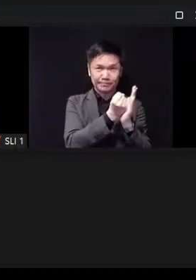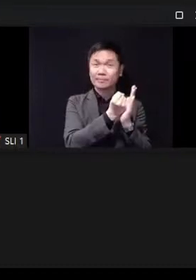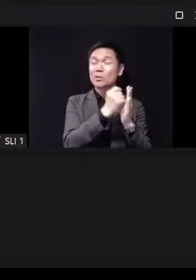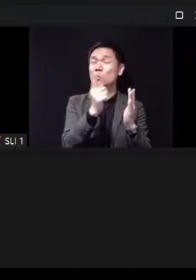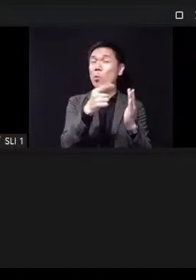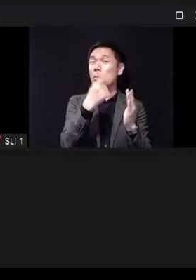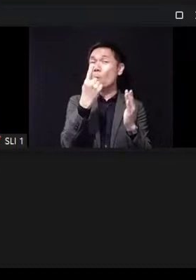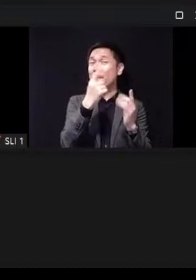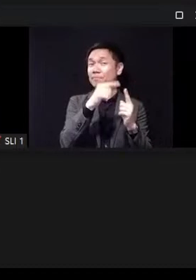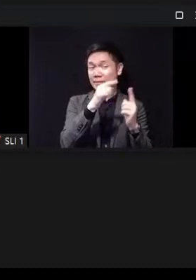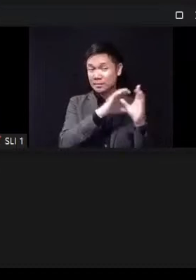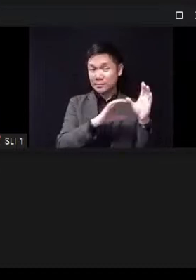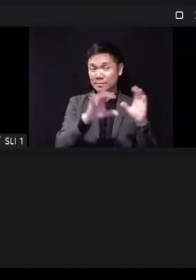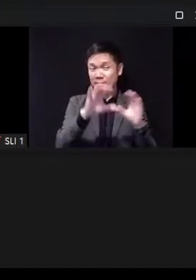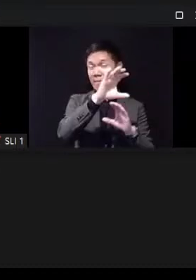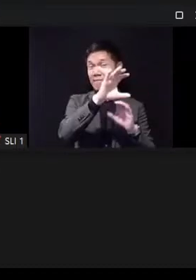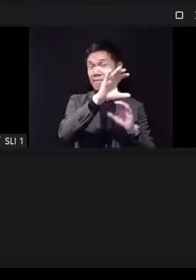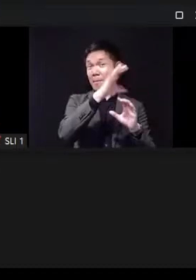reacting to proposals before us.